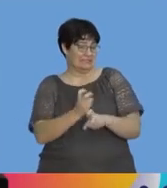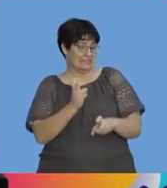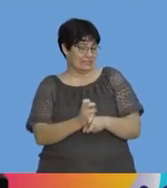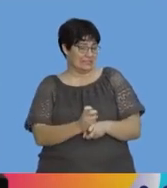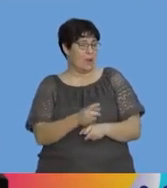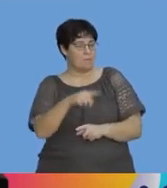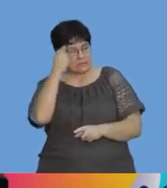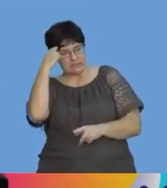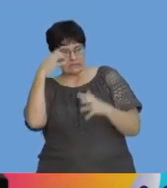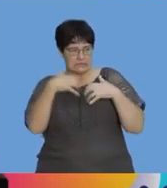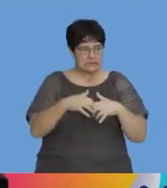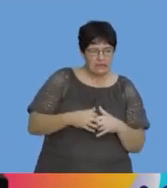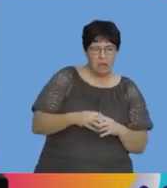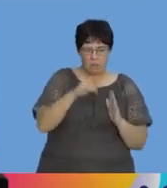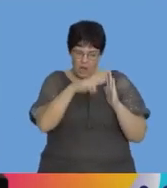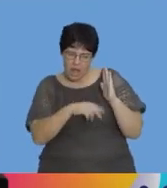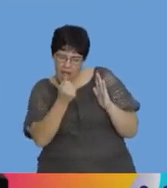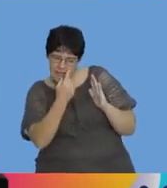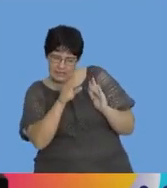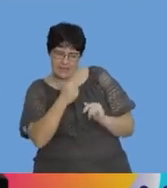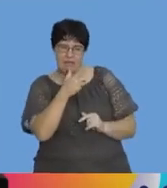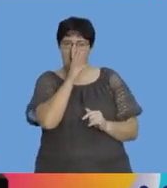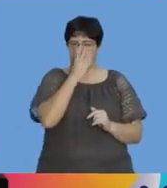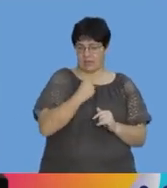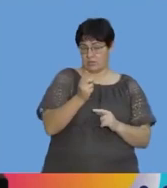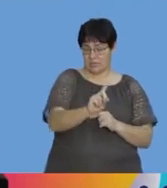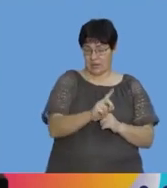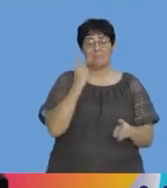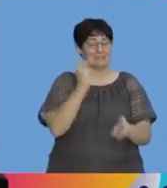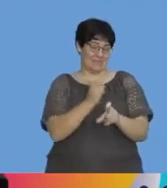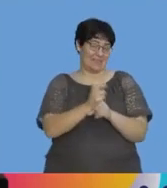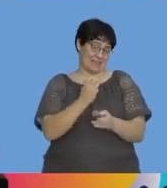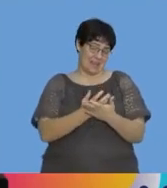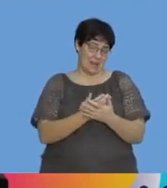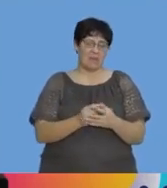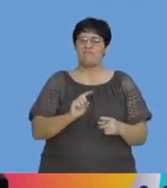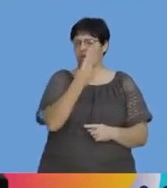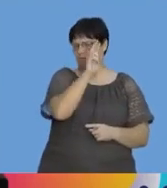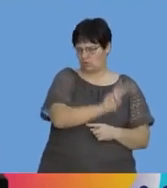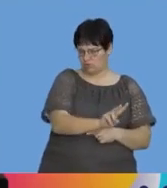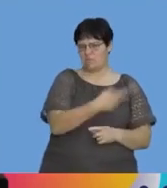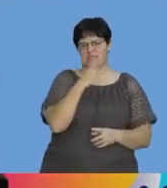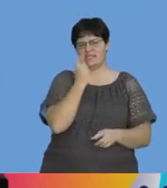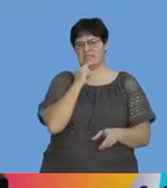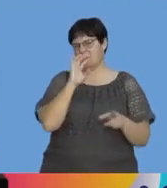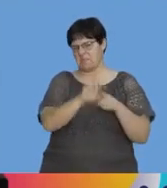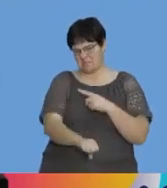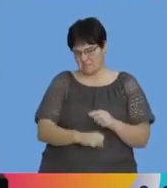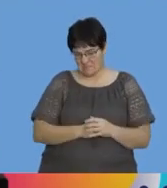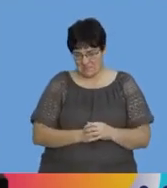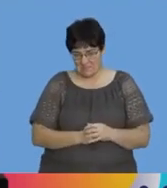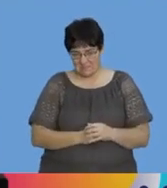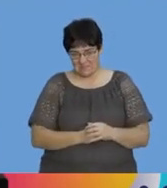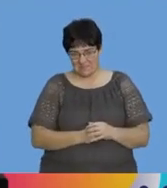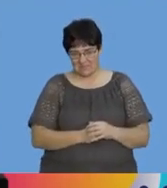questions, quite more challenging. You have to read into things, so it can be quite difficult, but the first two